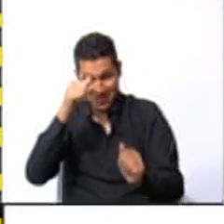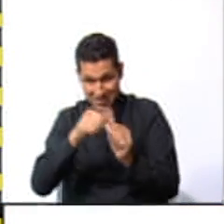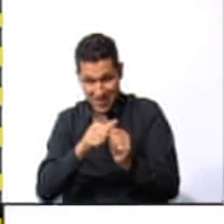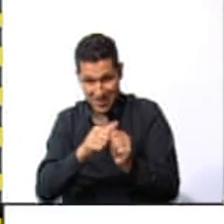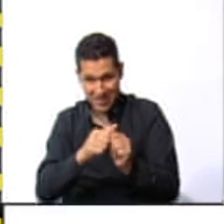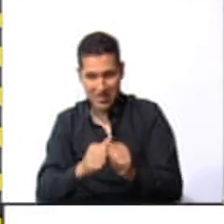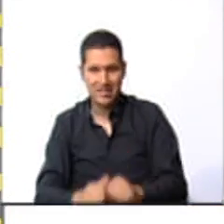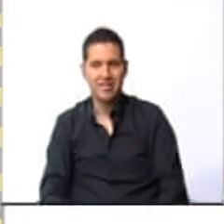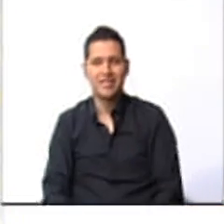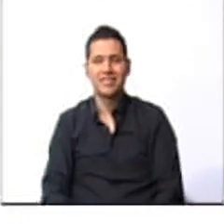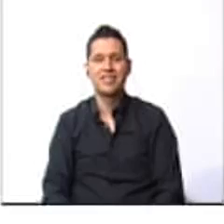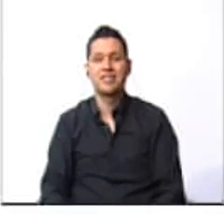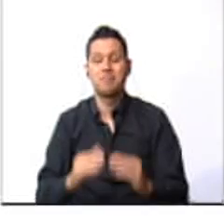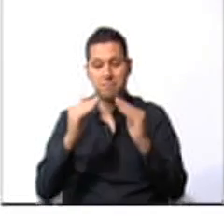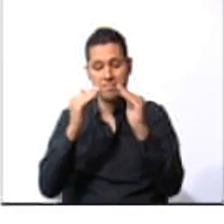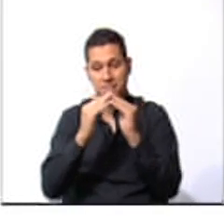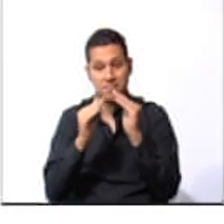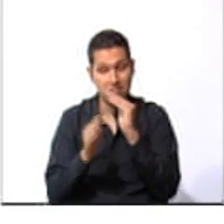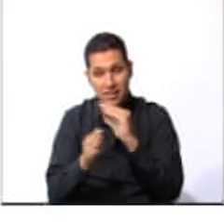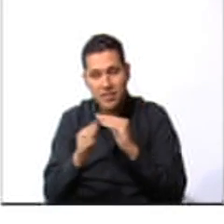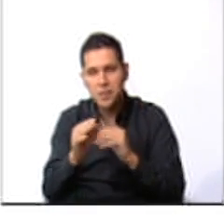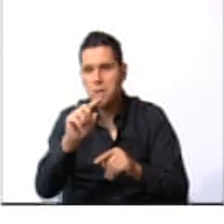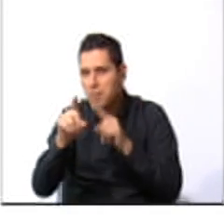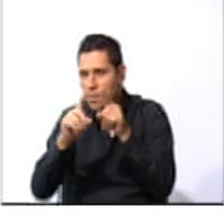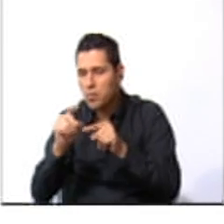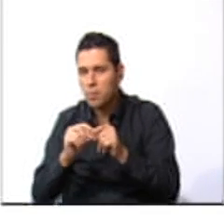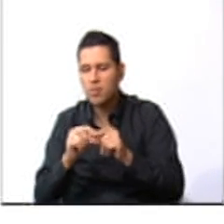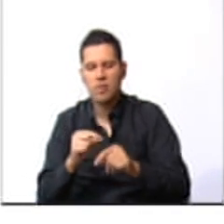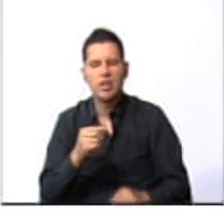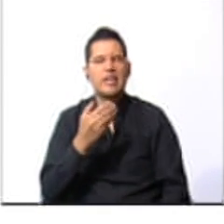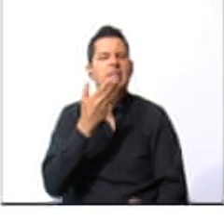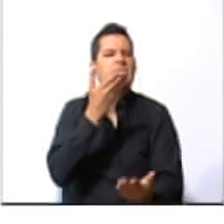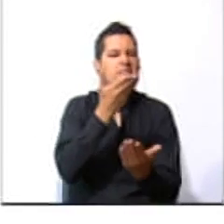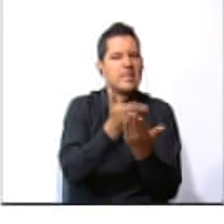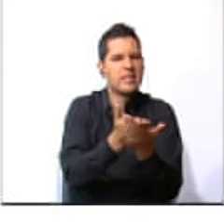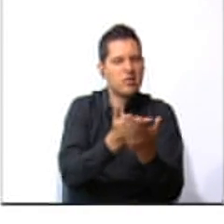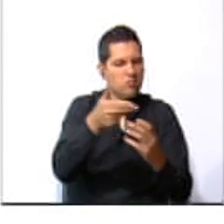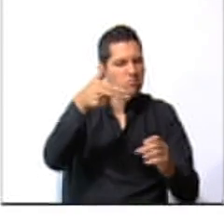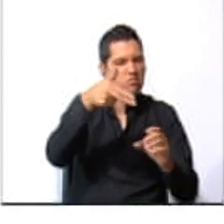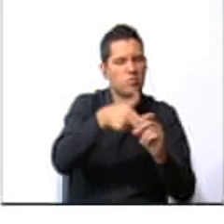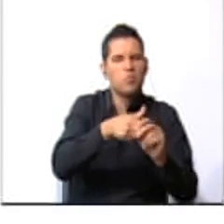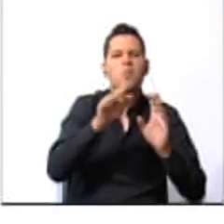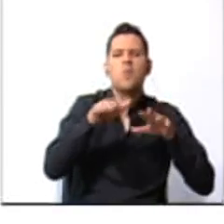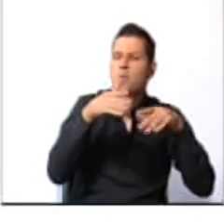Asking and giving directions. How can I get to the gas station?